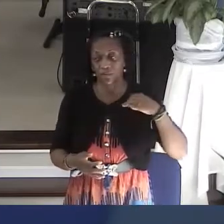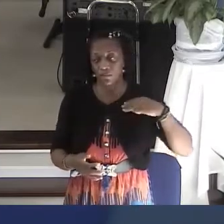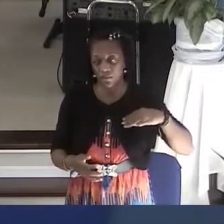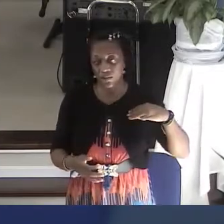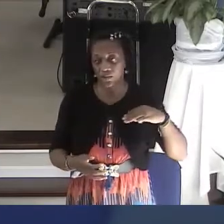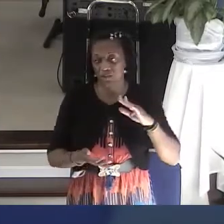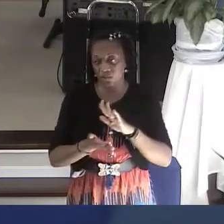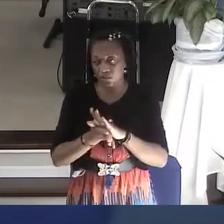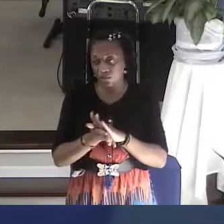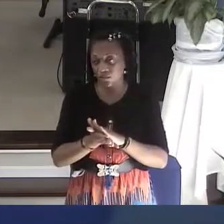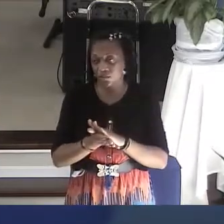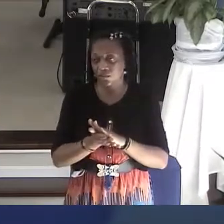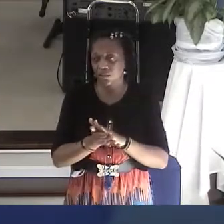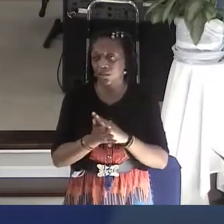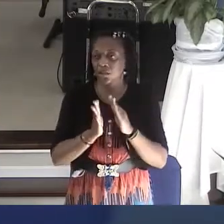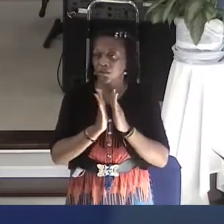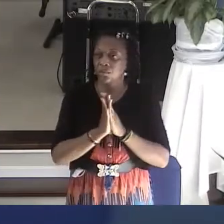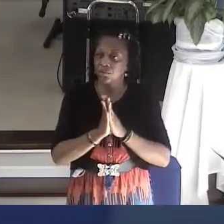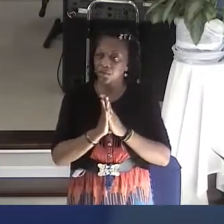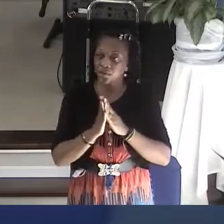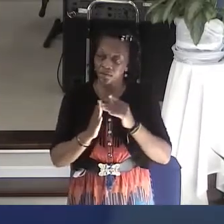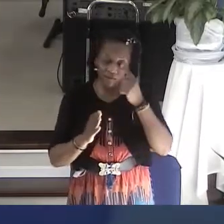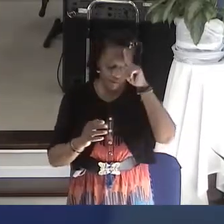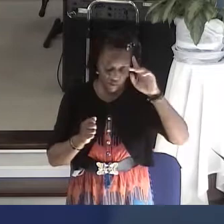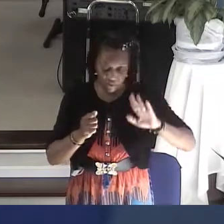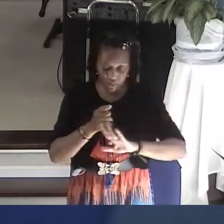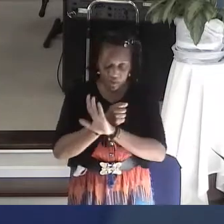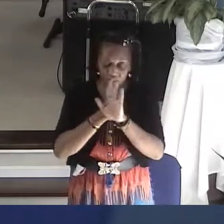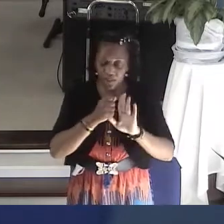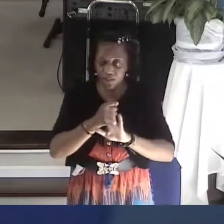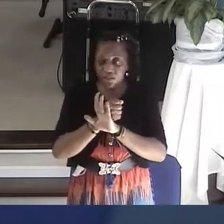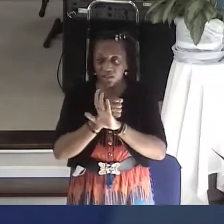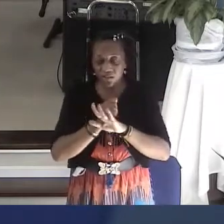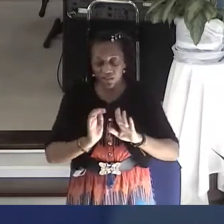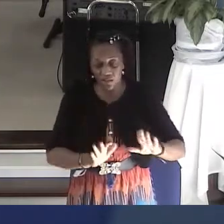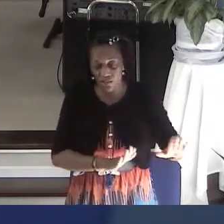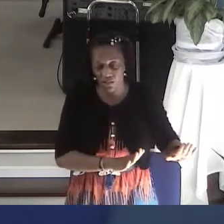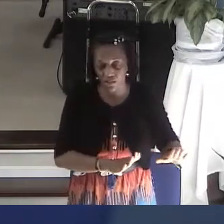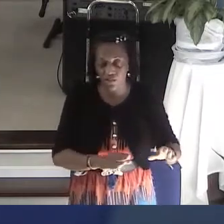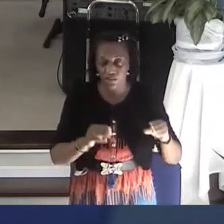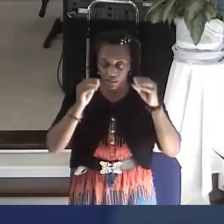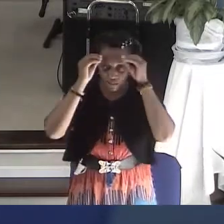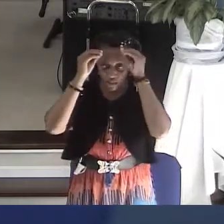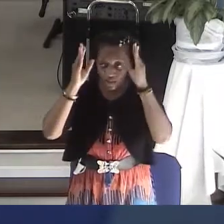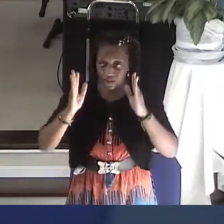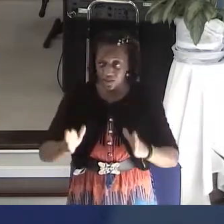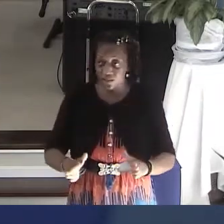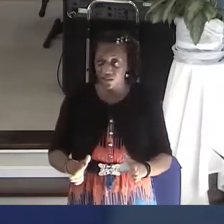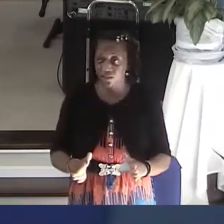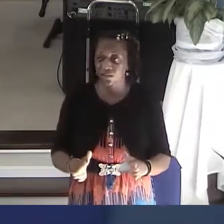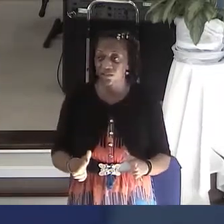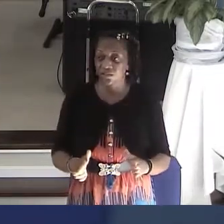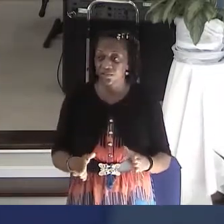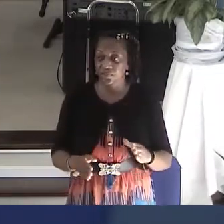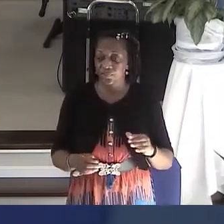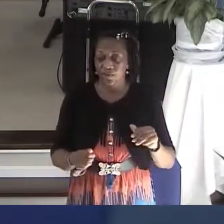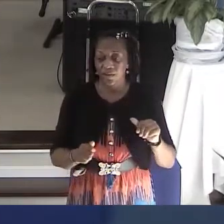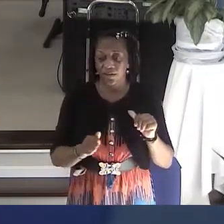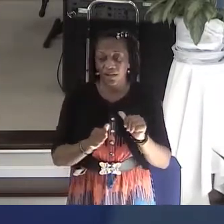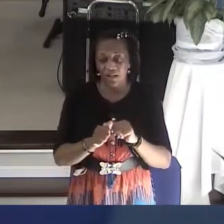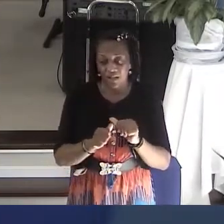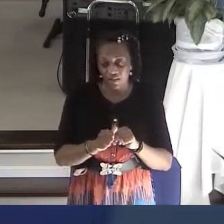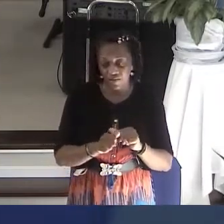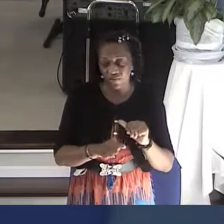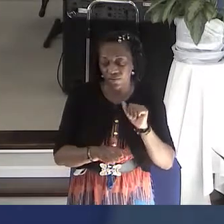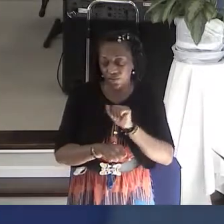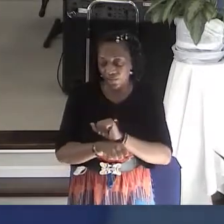our children, our teachers, our parents, and every worker, every person that put foot